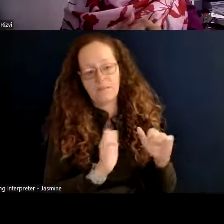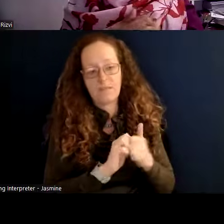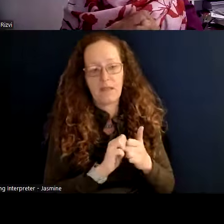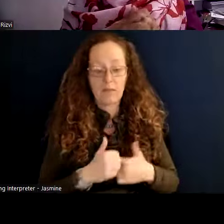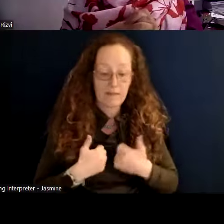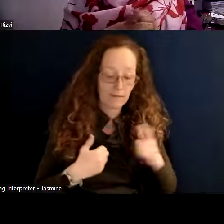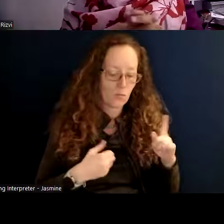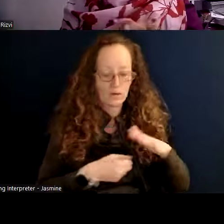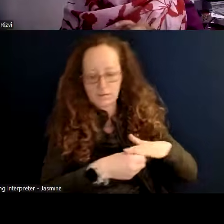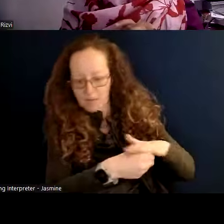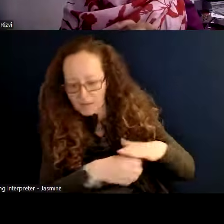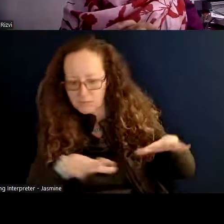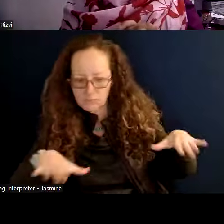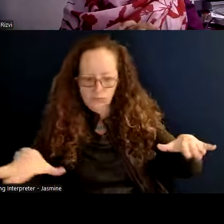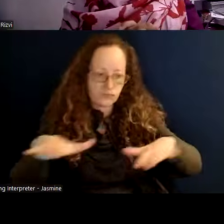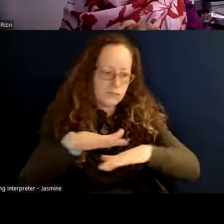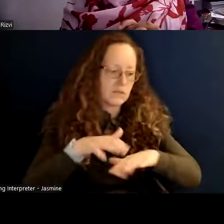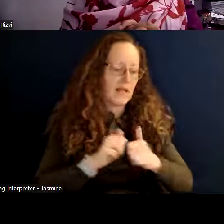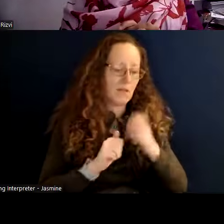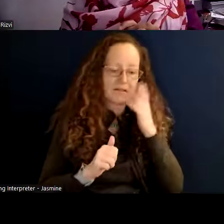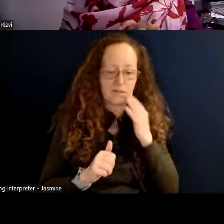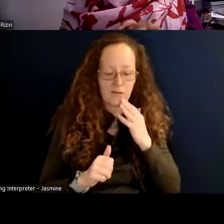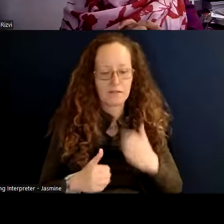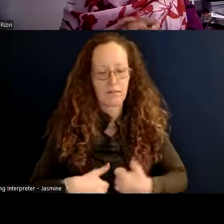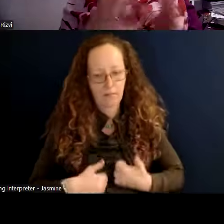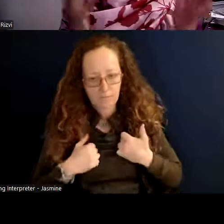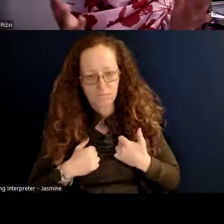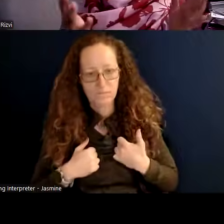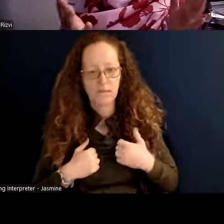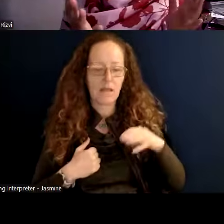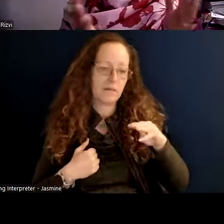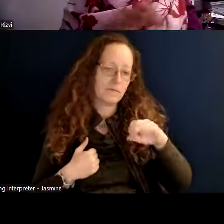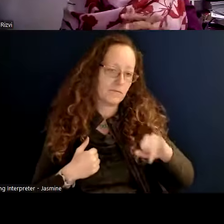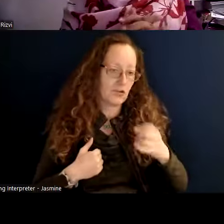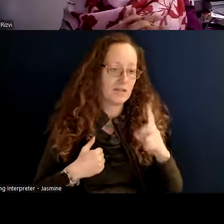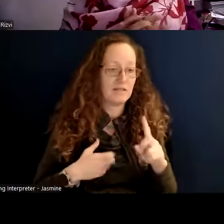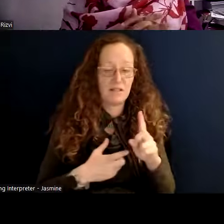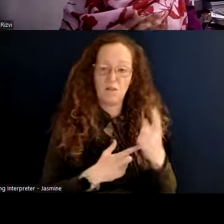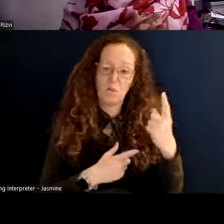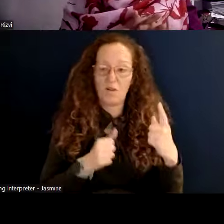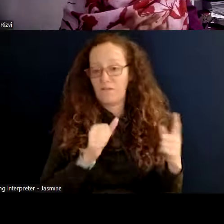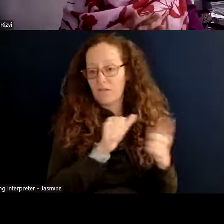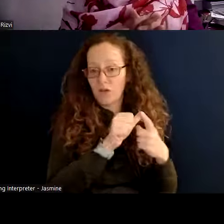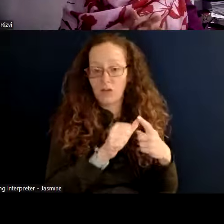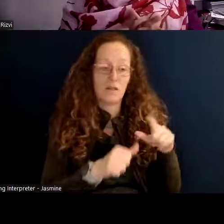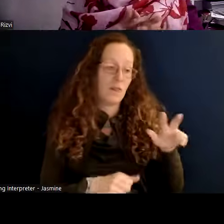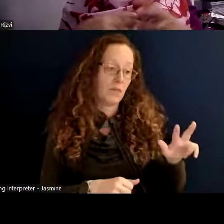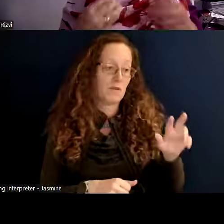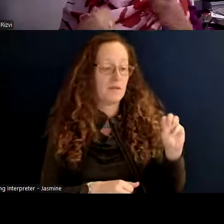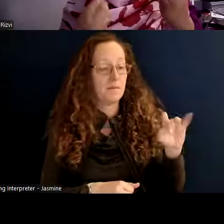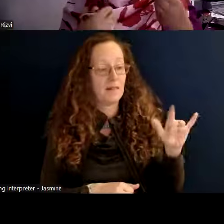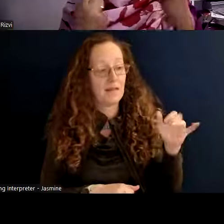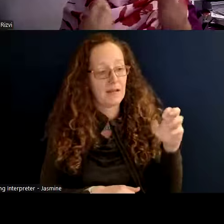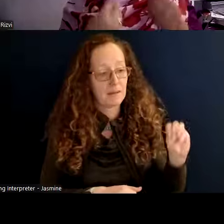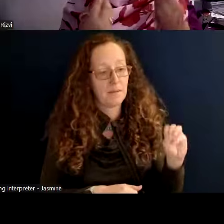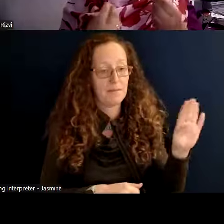life. Given that a city like Mohenjo-Daro is one of first of its kind in the third millennium BC landscape, folks engaged